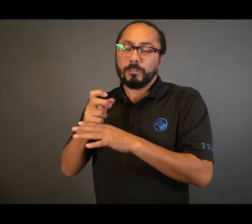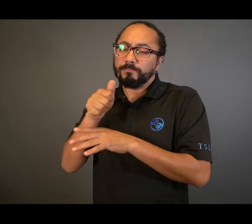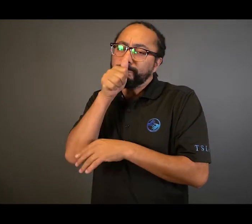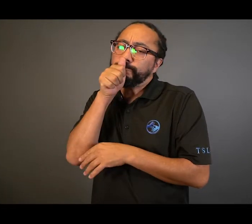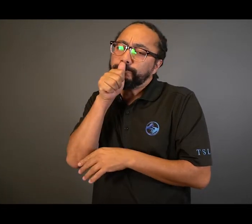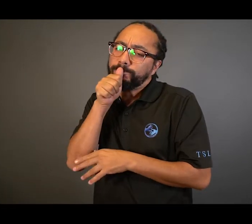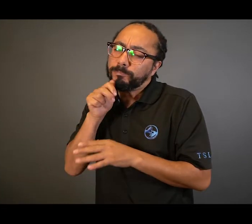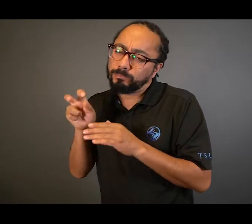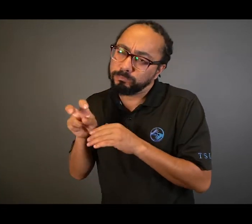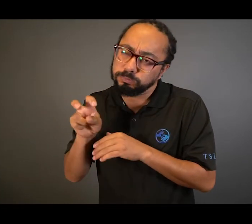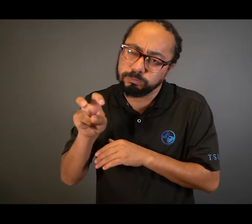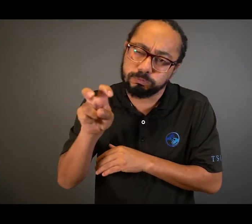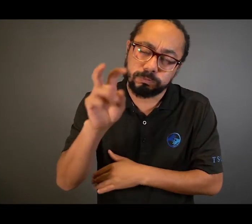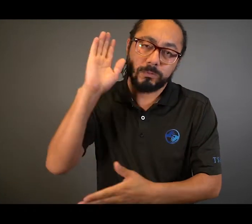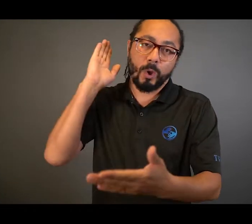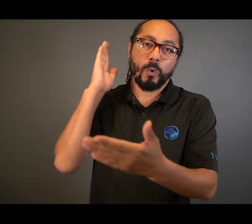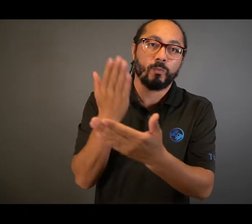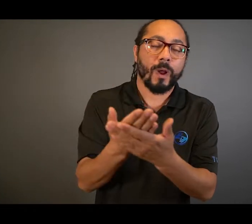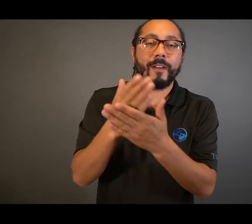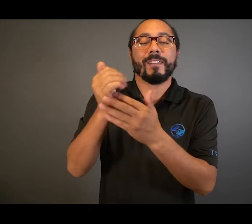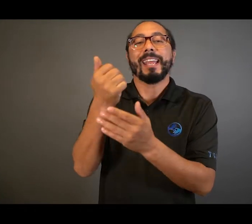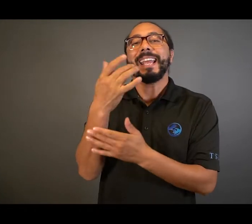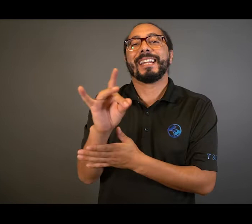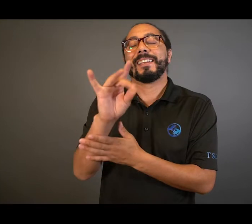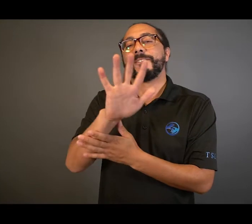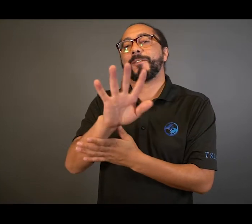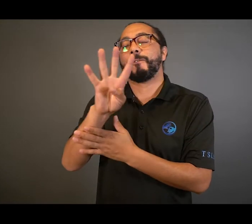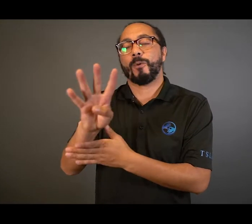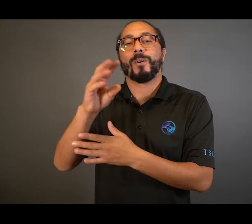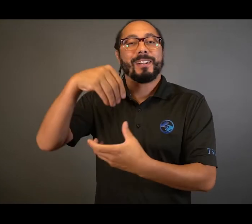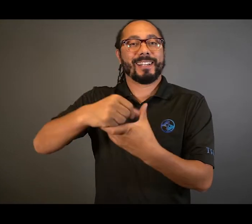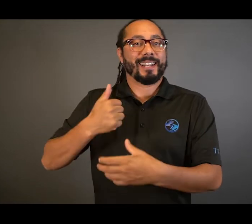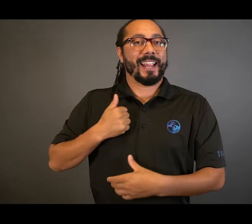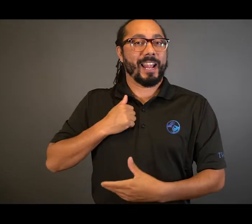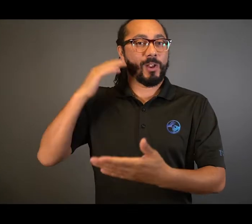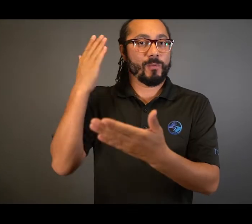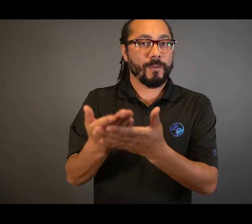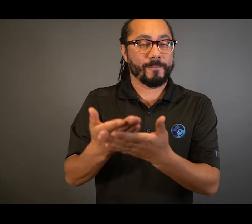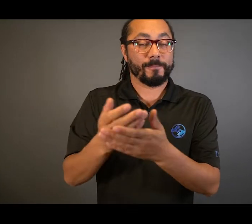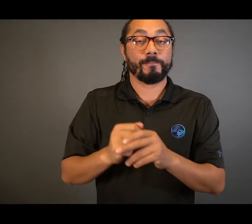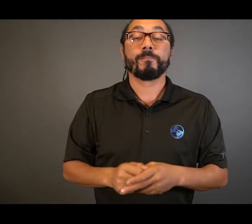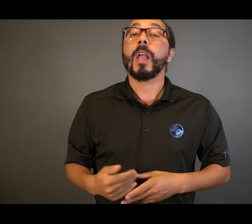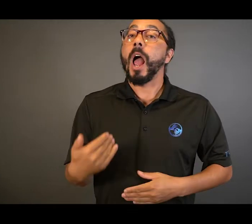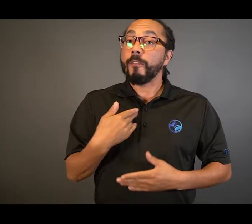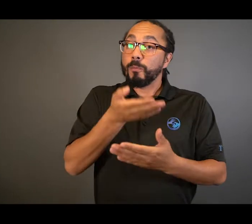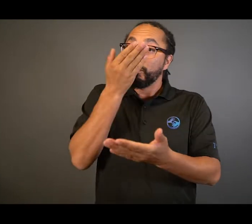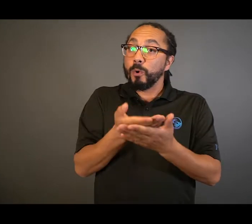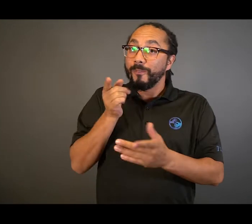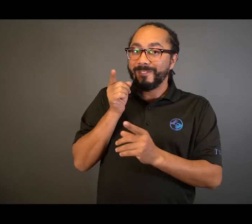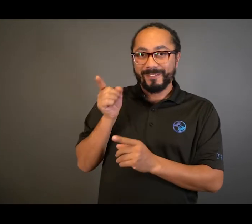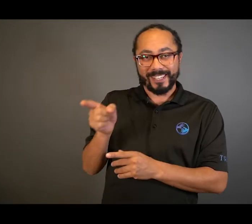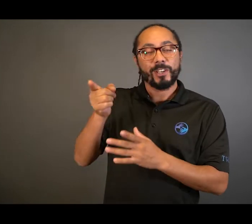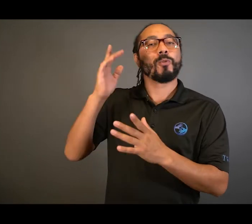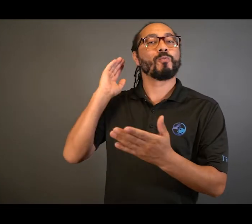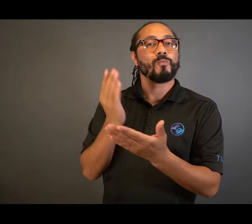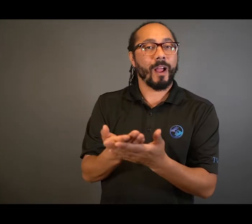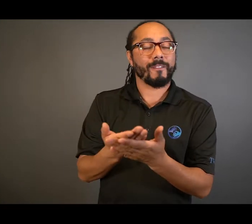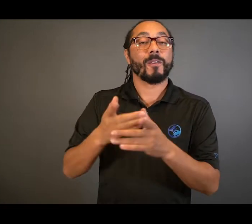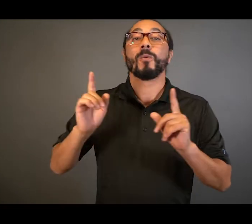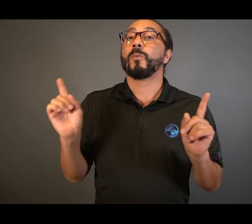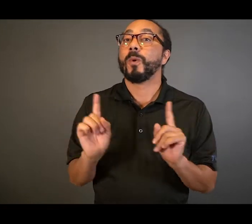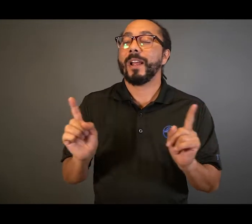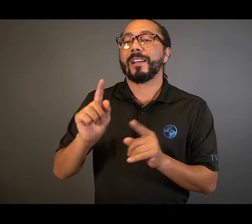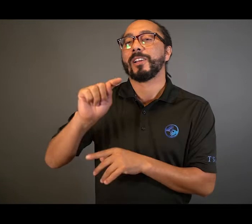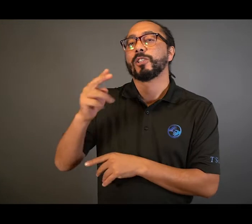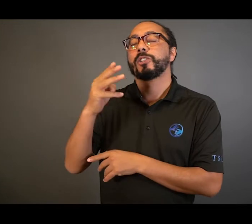journey to Canada and Montgomery's Inn in 1854. Evidence of Glover's arrival at Montgomery's